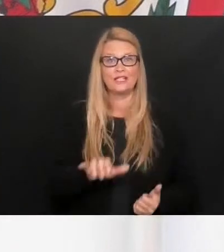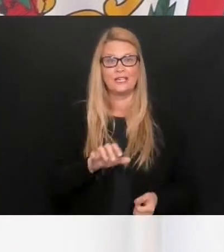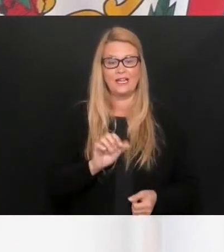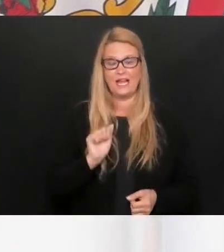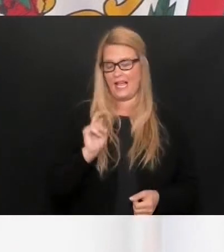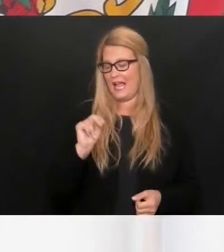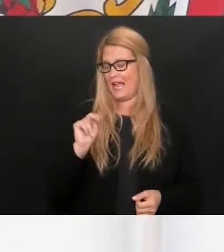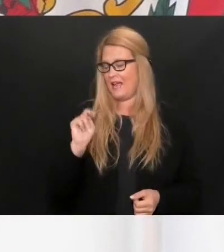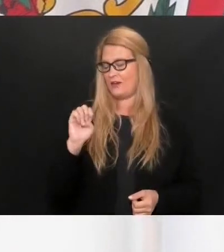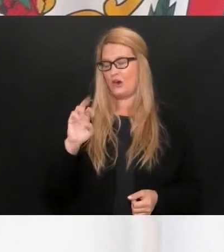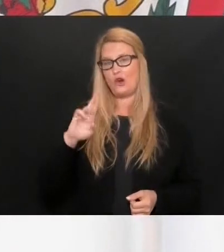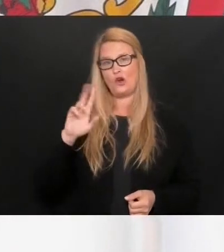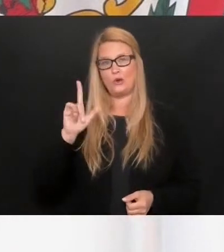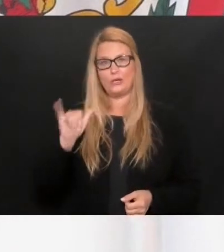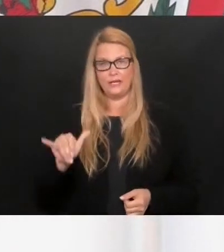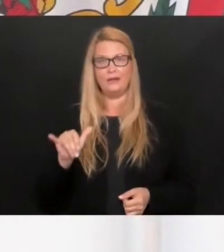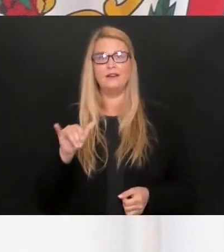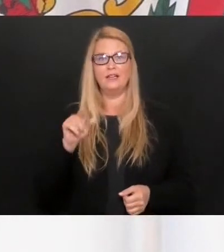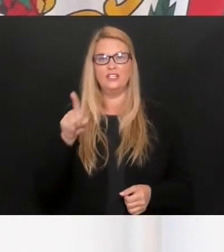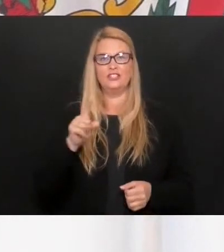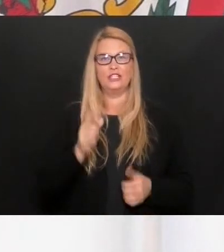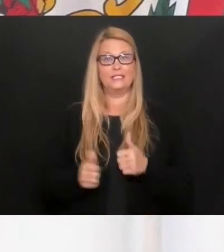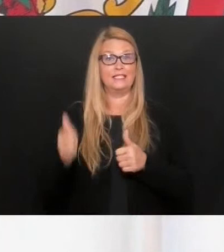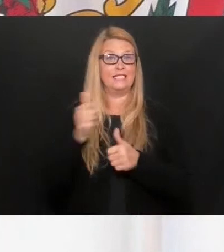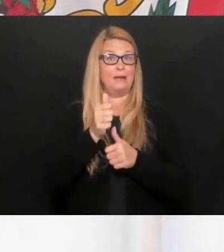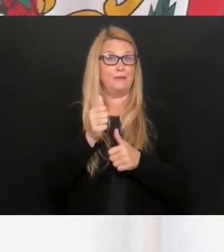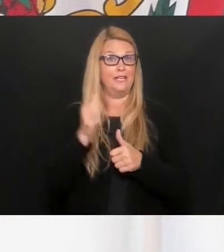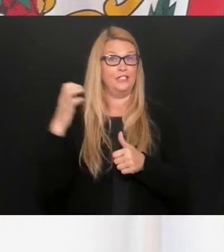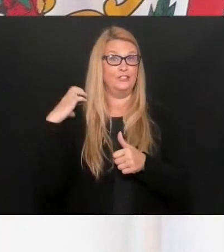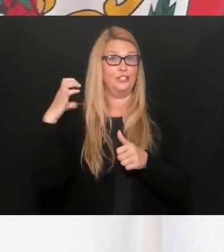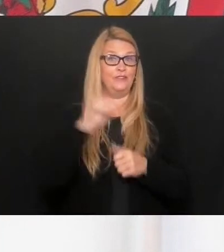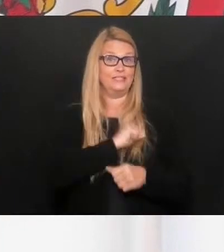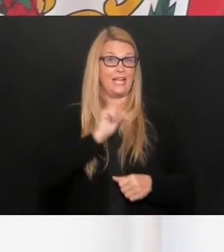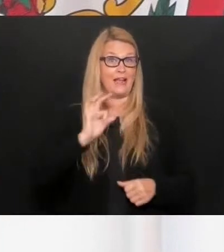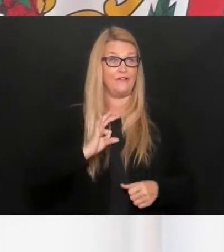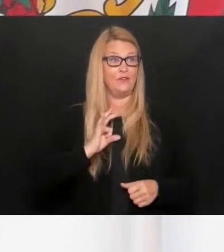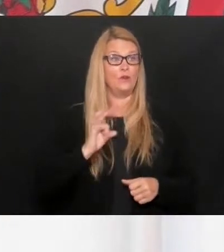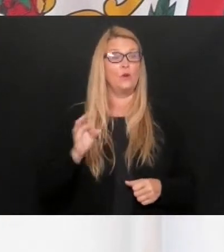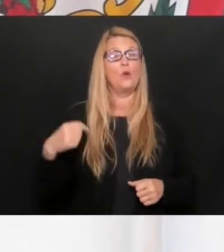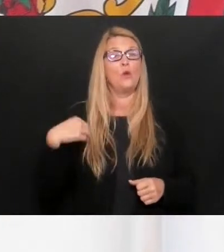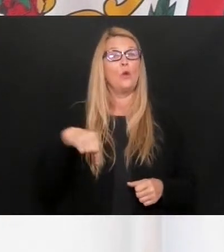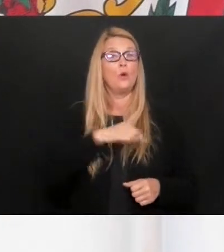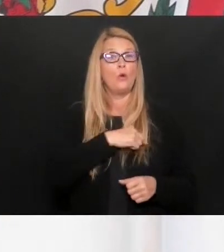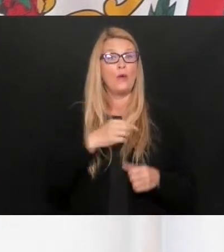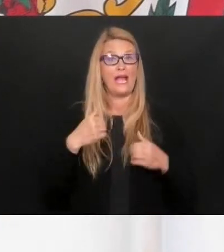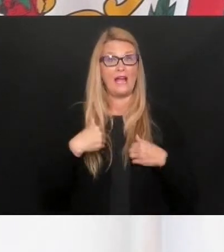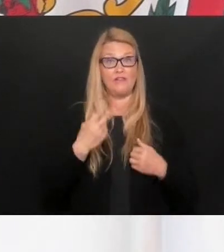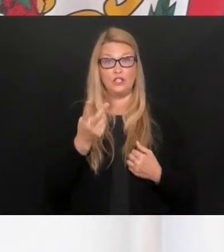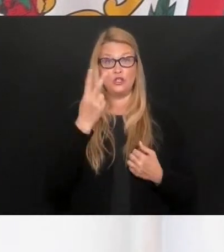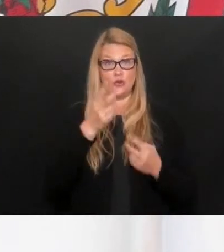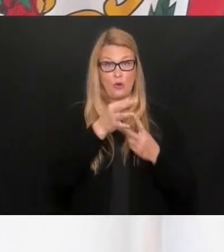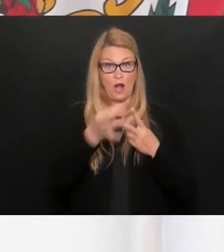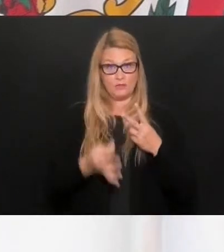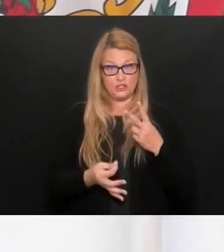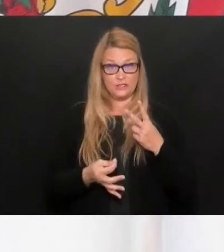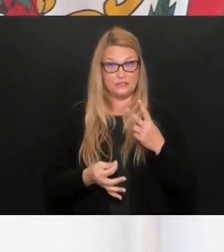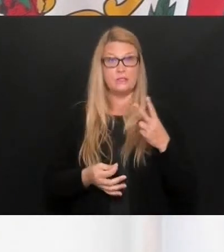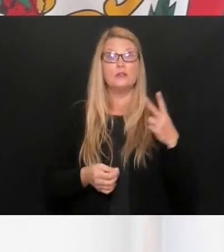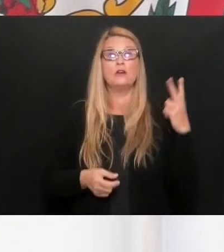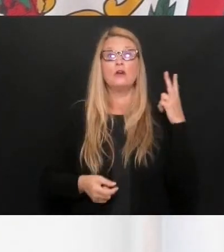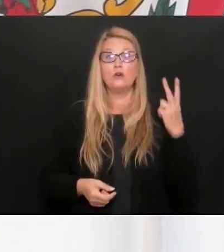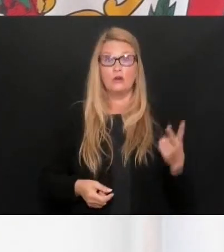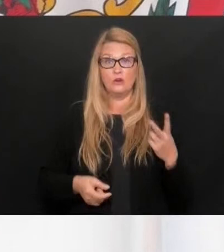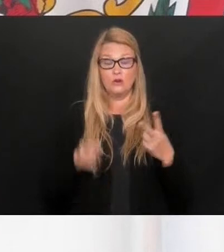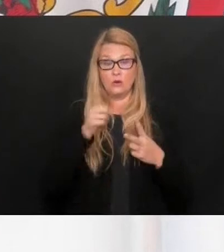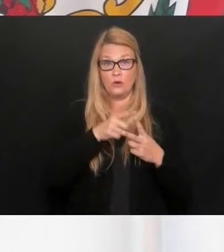Erling, our deputy chief of staff, said to me the other day, we can go two ways. We can go